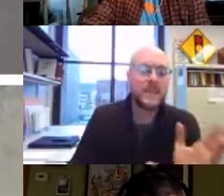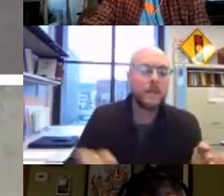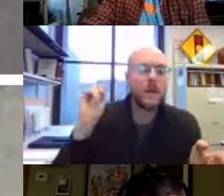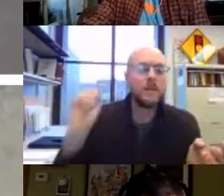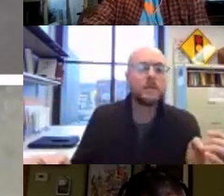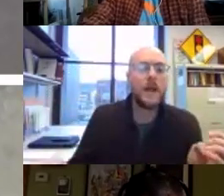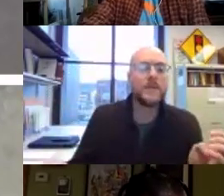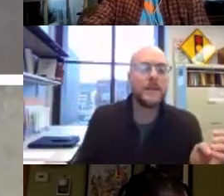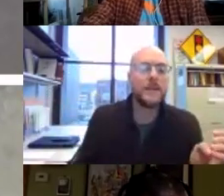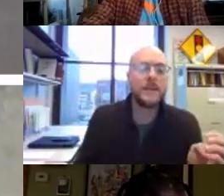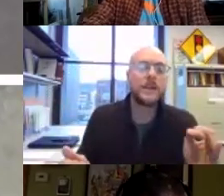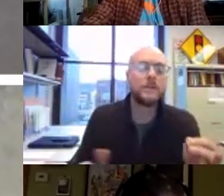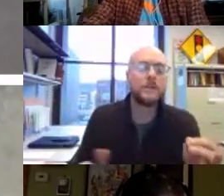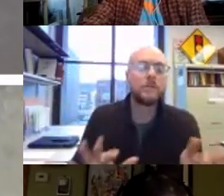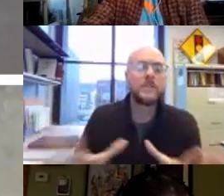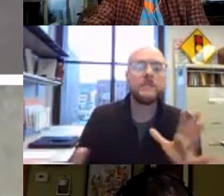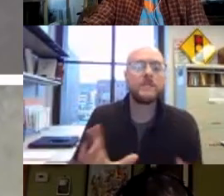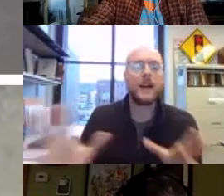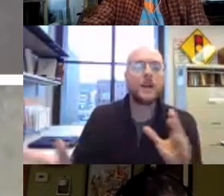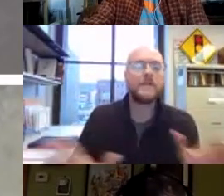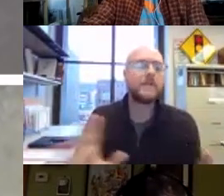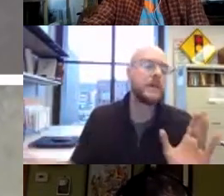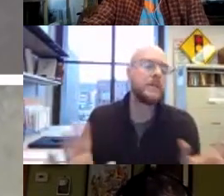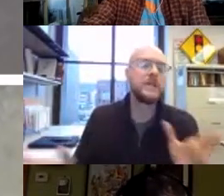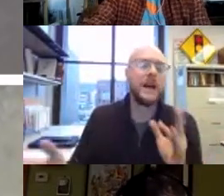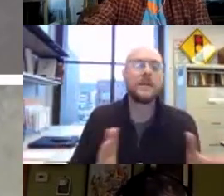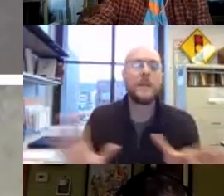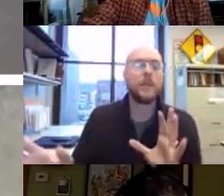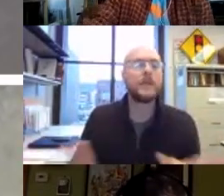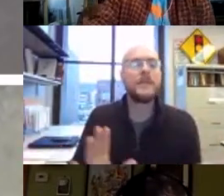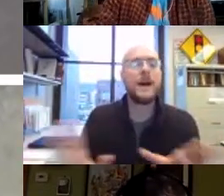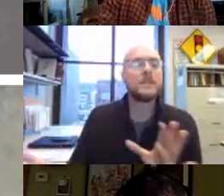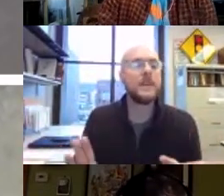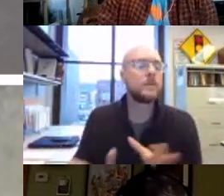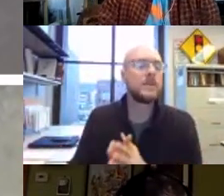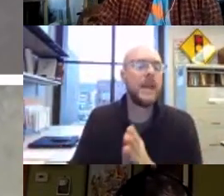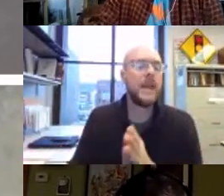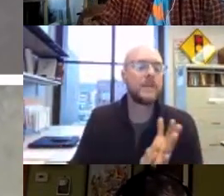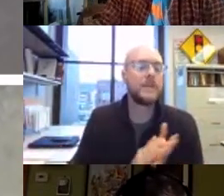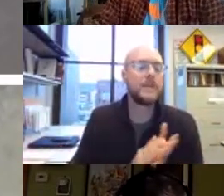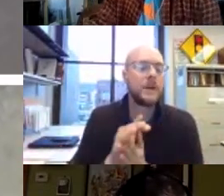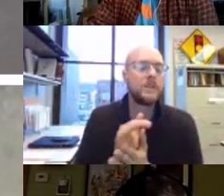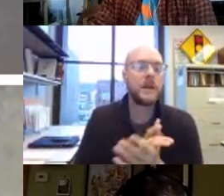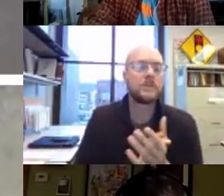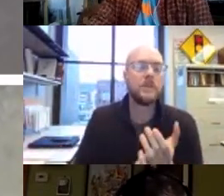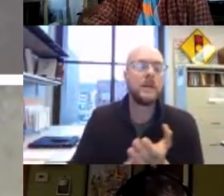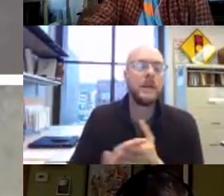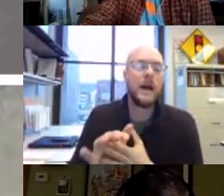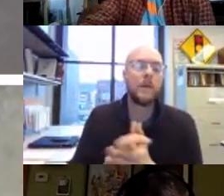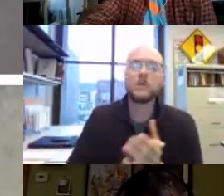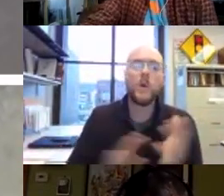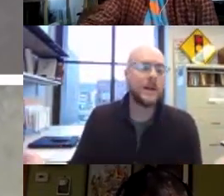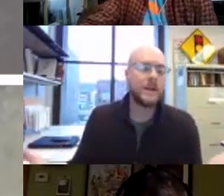will maintain one driving lane in each direction. We see traffic volumes under about 3,000 vehicles a day on this stretch of Brighton